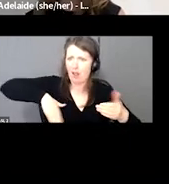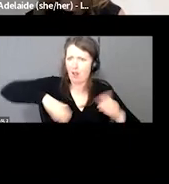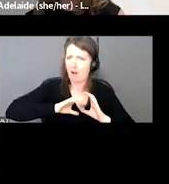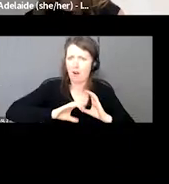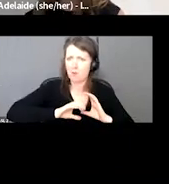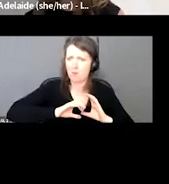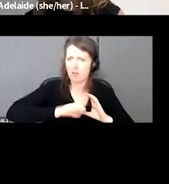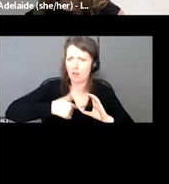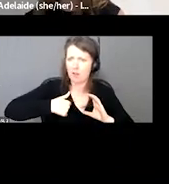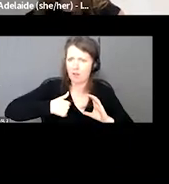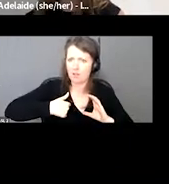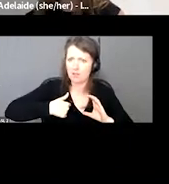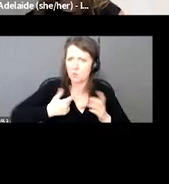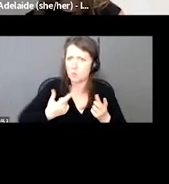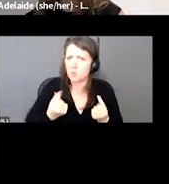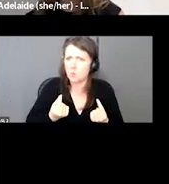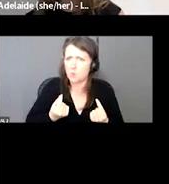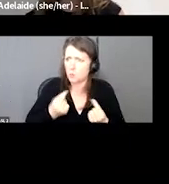infringement?